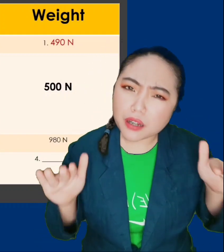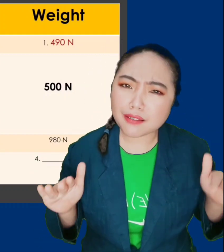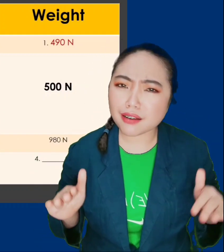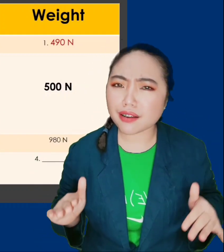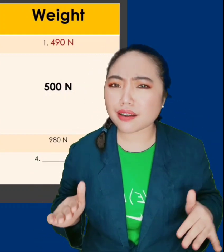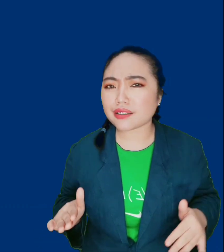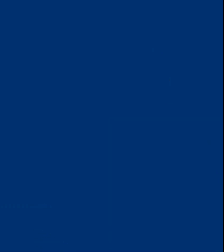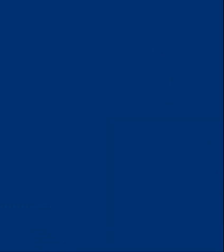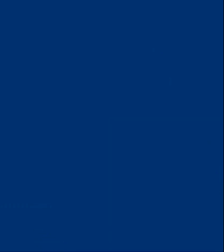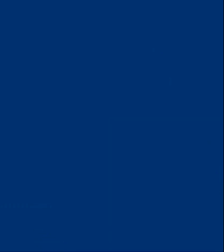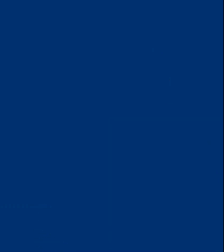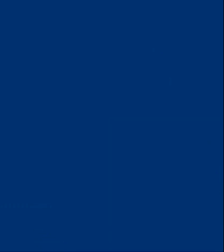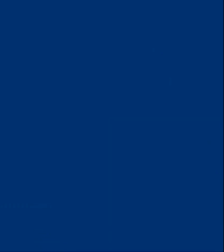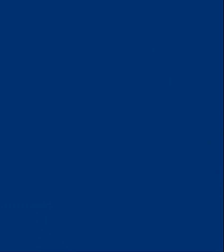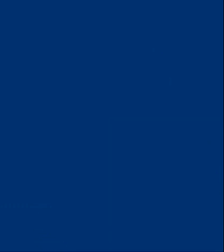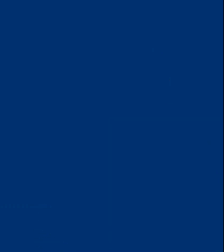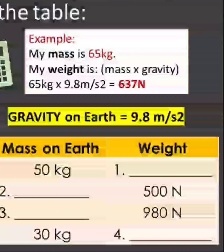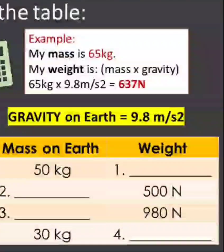Very good children.